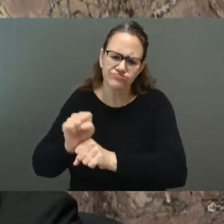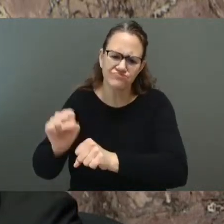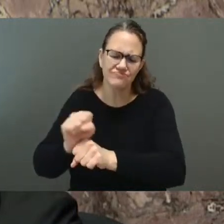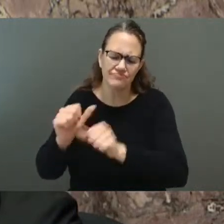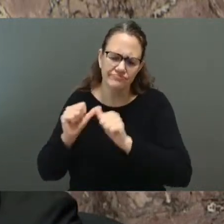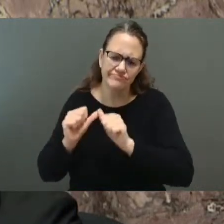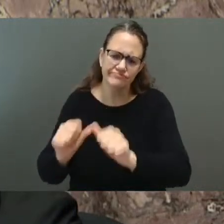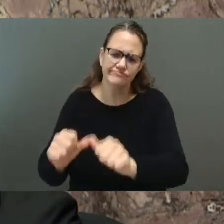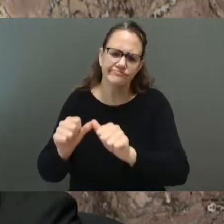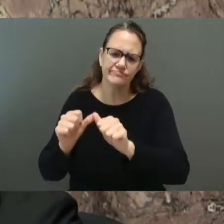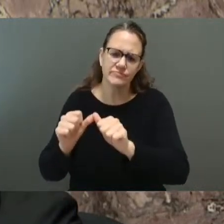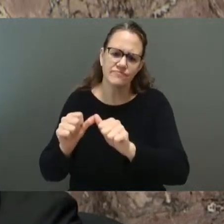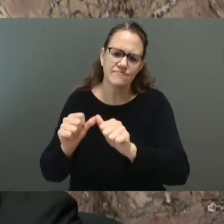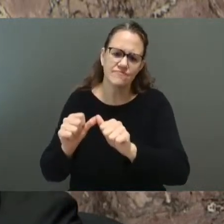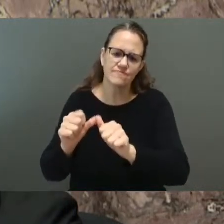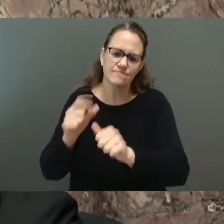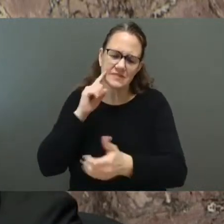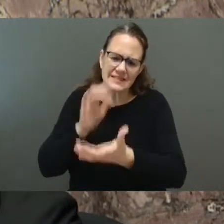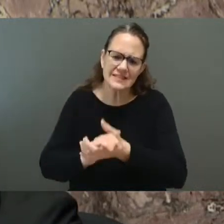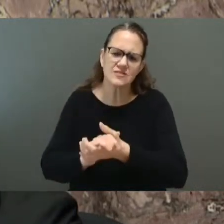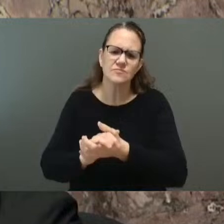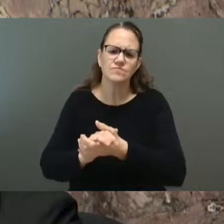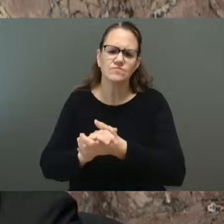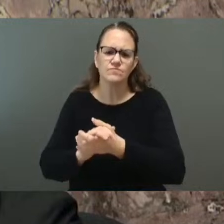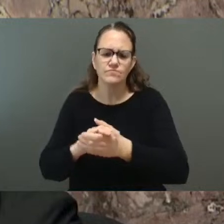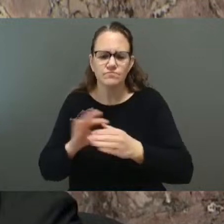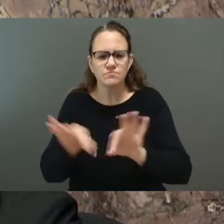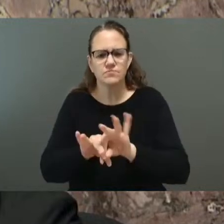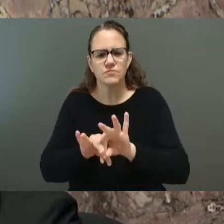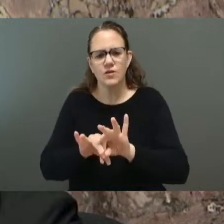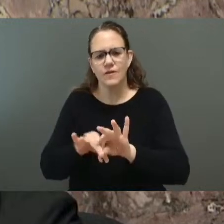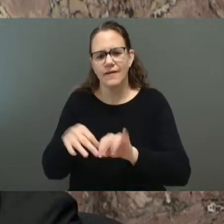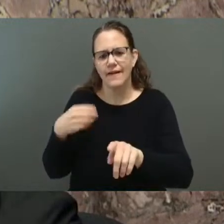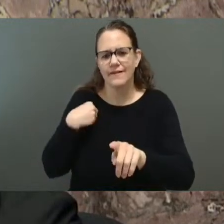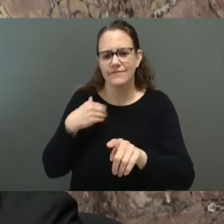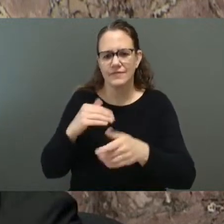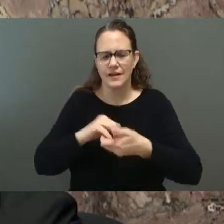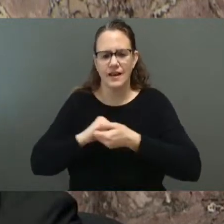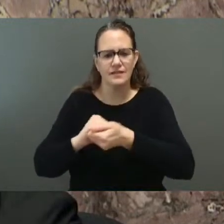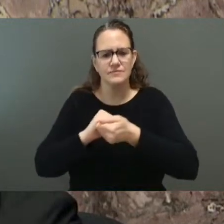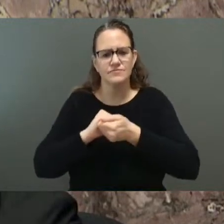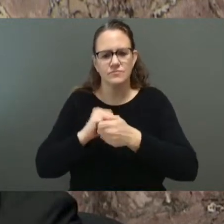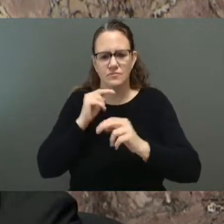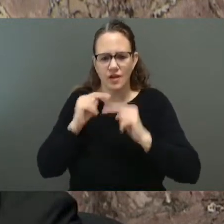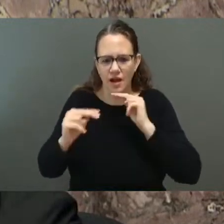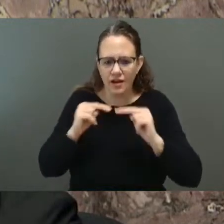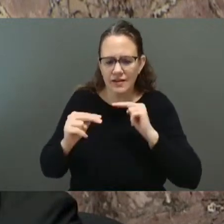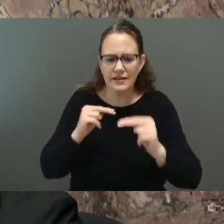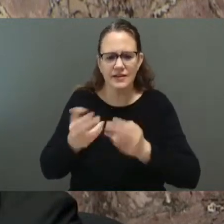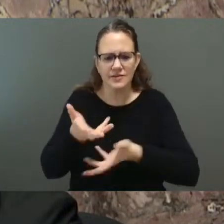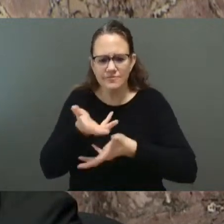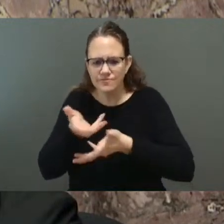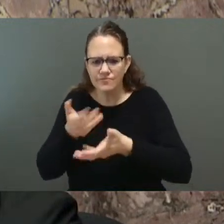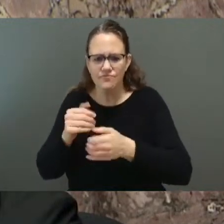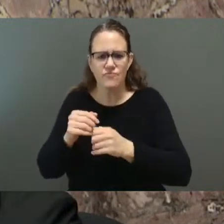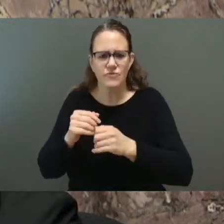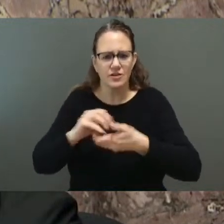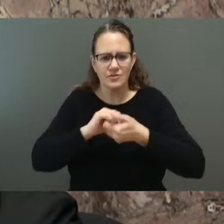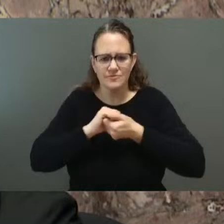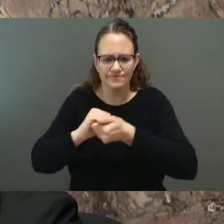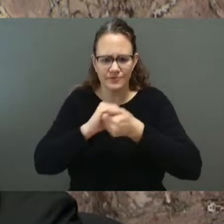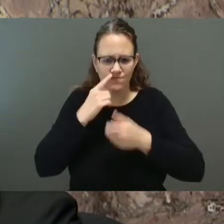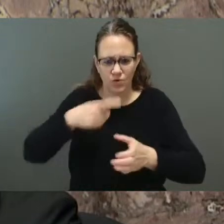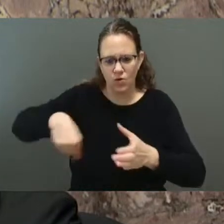bargaining and in solidarity among all workers. She was a leader in a truest sense of the